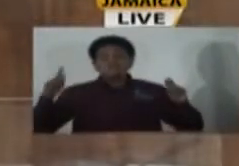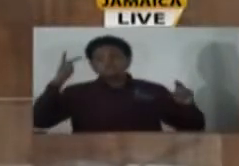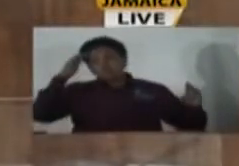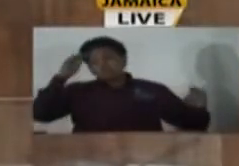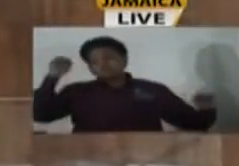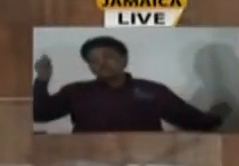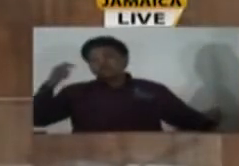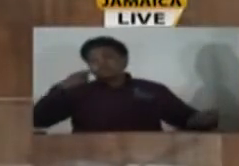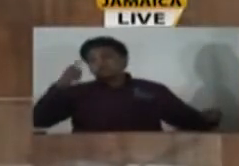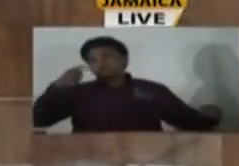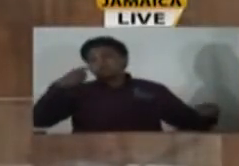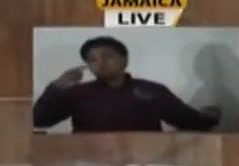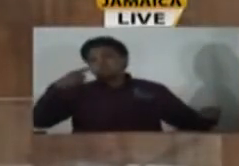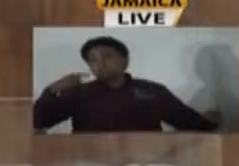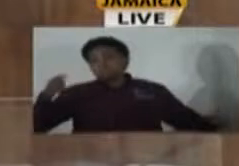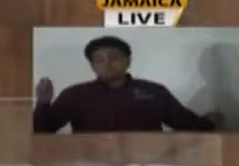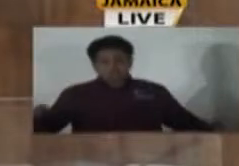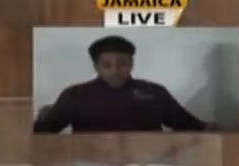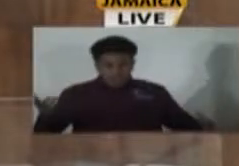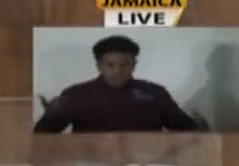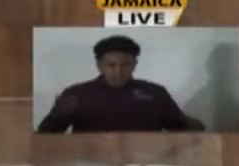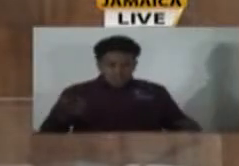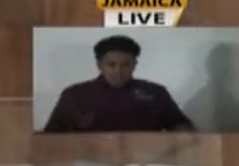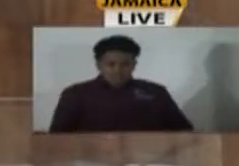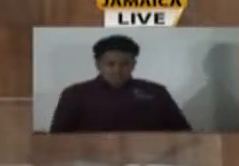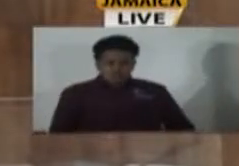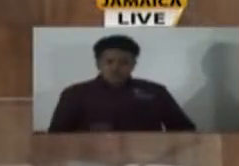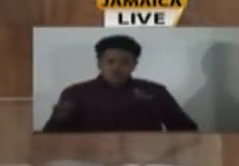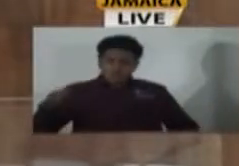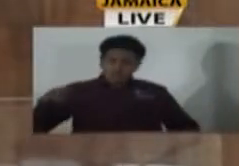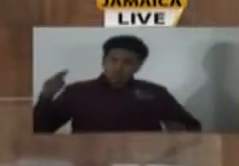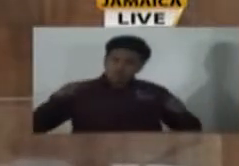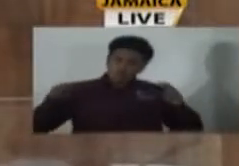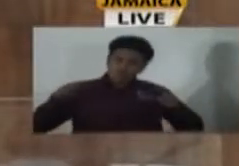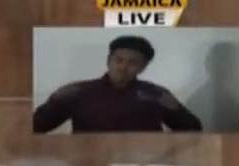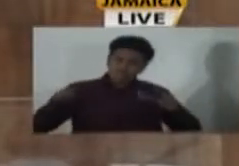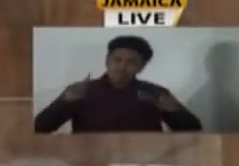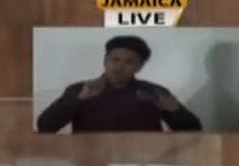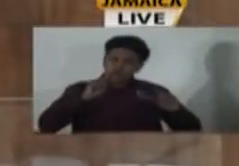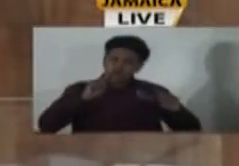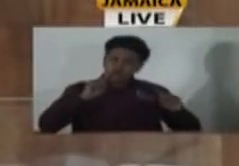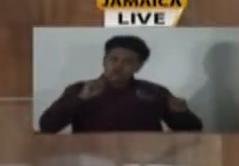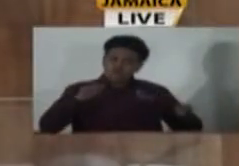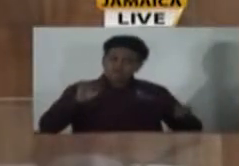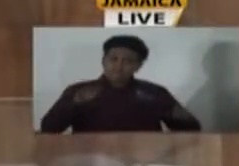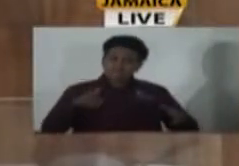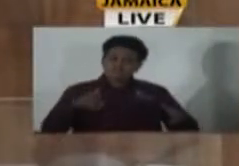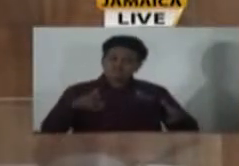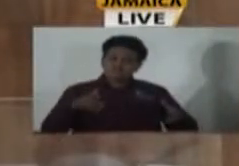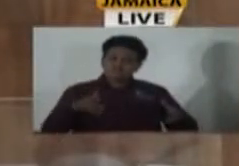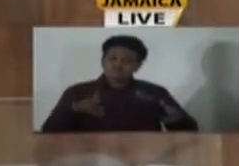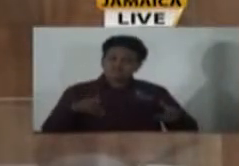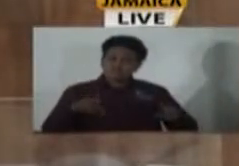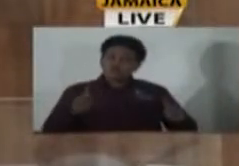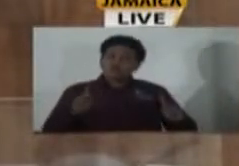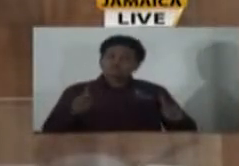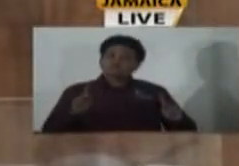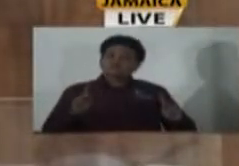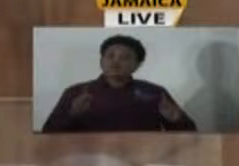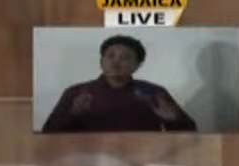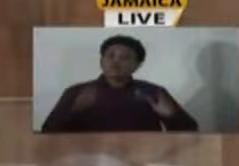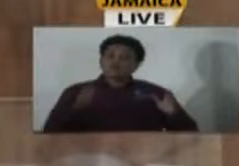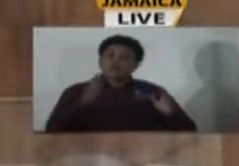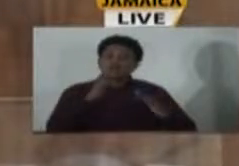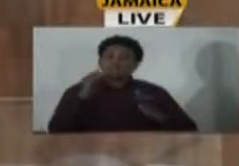whatsoever of those orders. And that was a permissible way of proceeding when this Act was